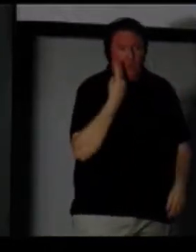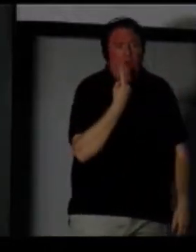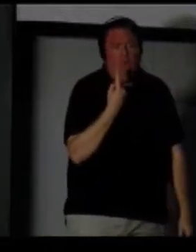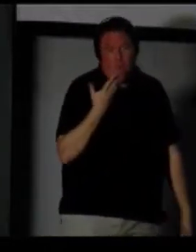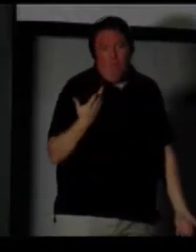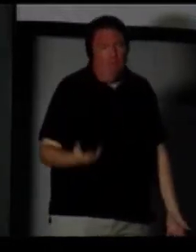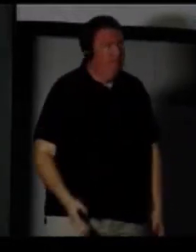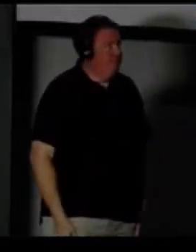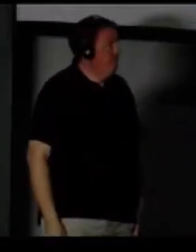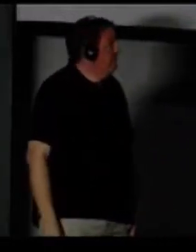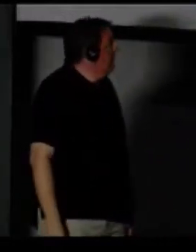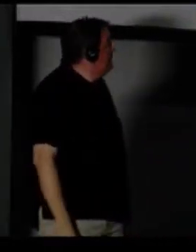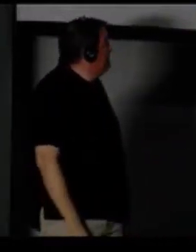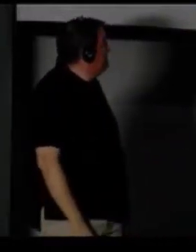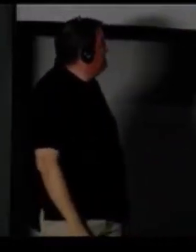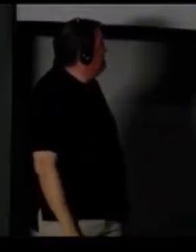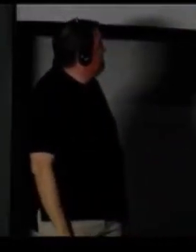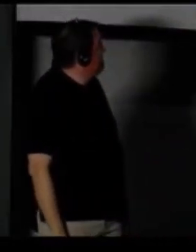And